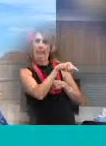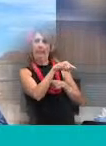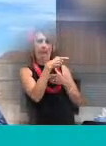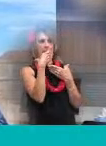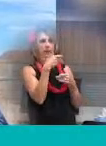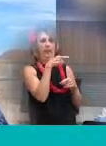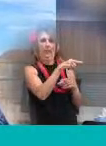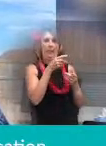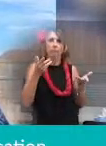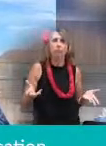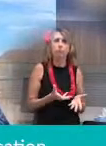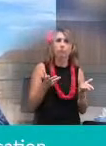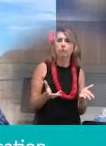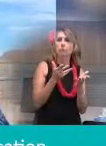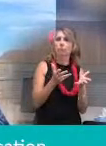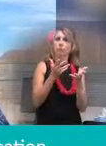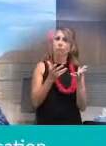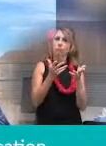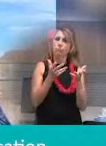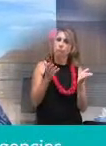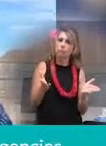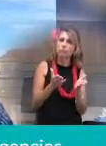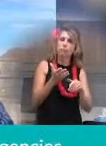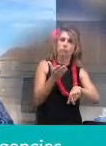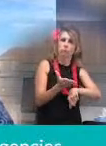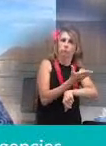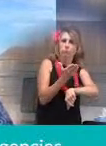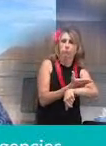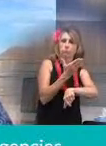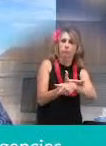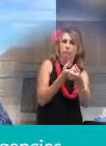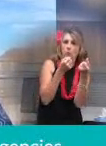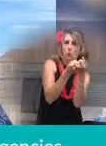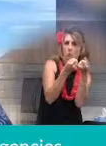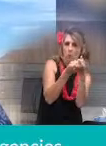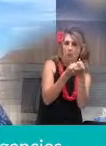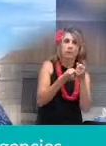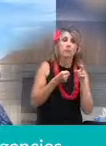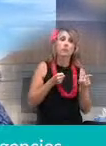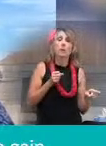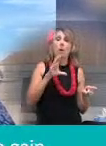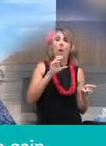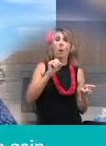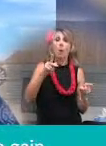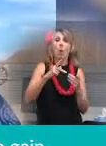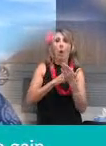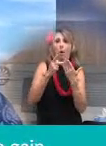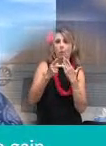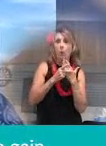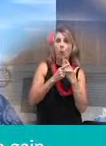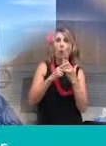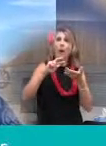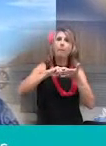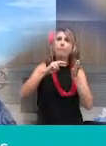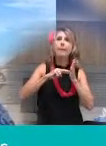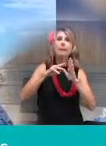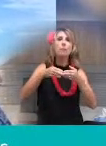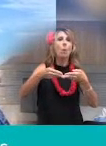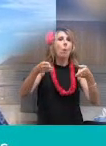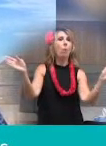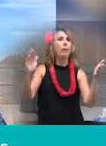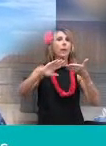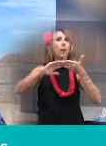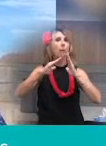educational goals. He has built the cooperative education program to include many outside agencies, which has helped our students to gain meaningful